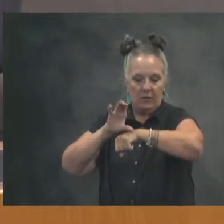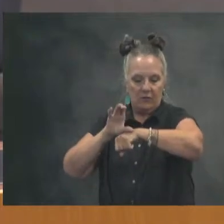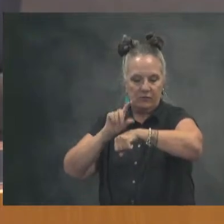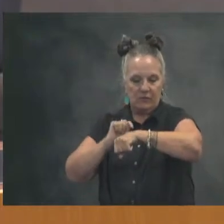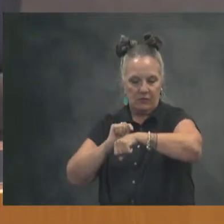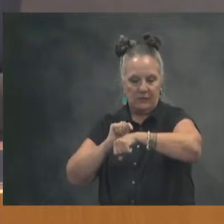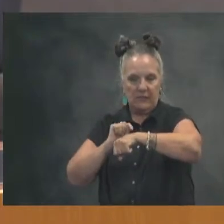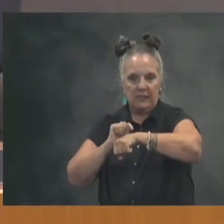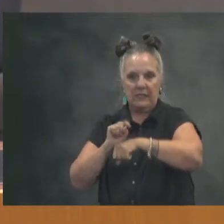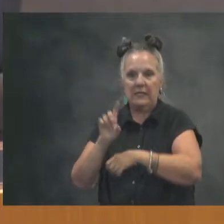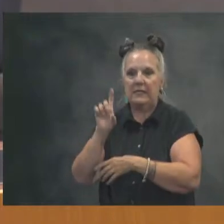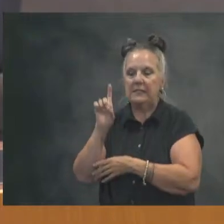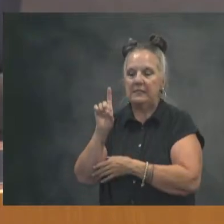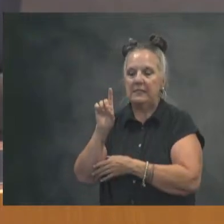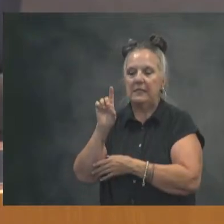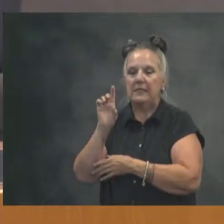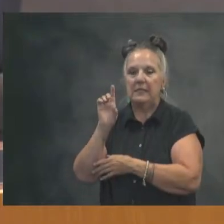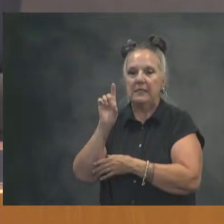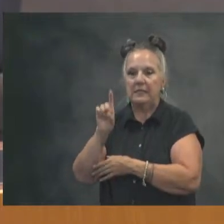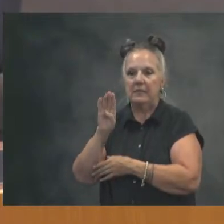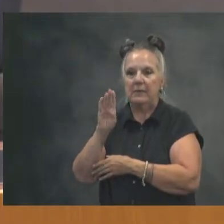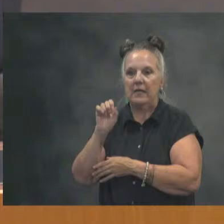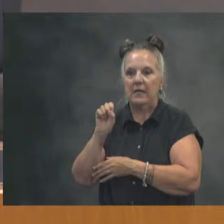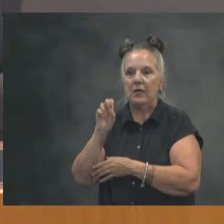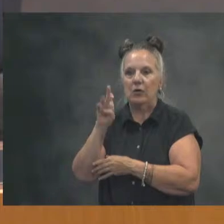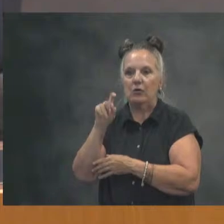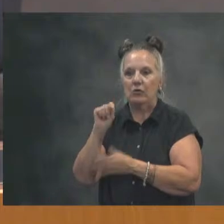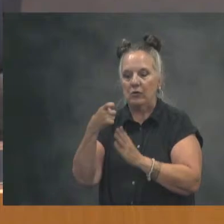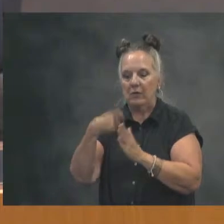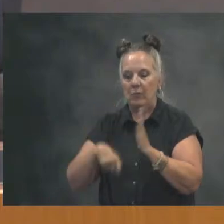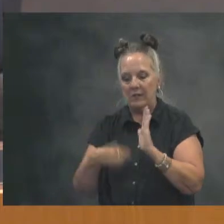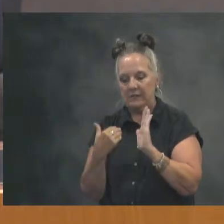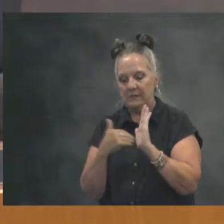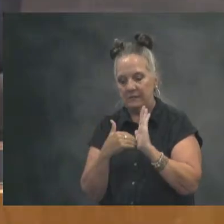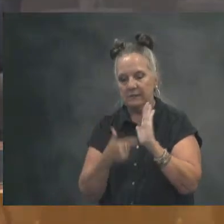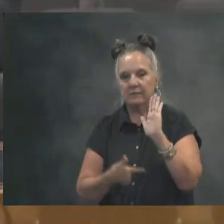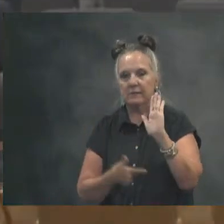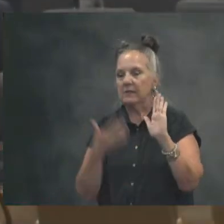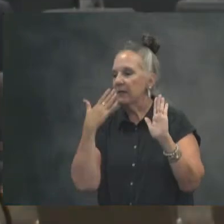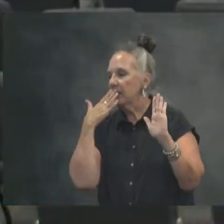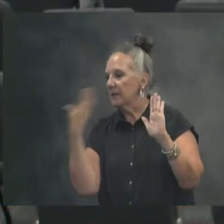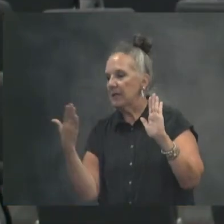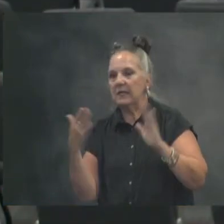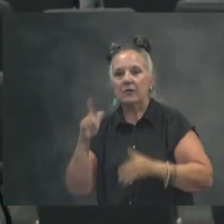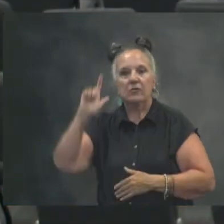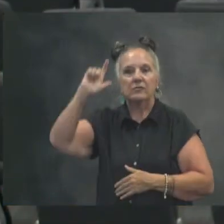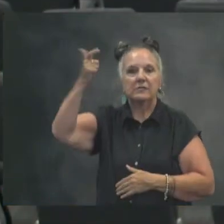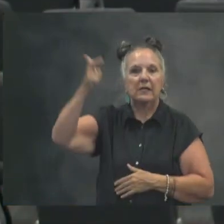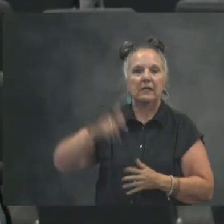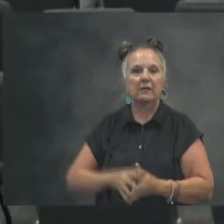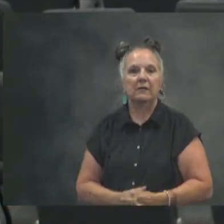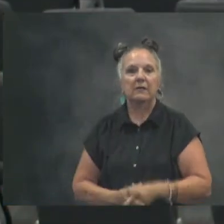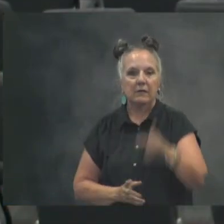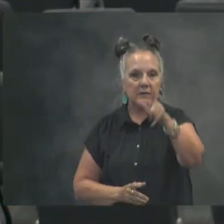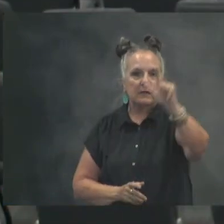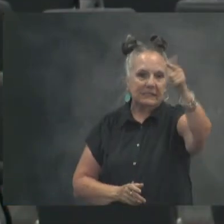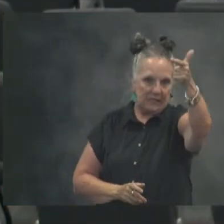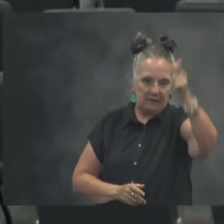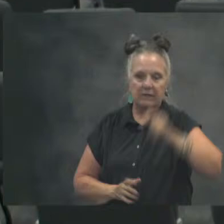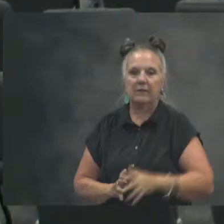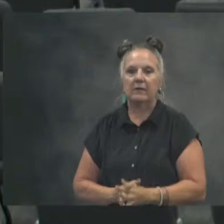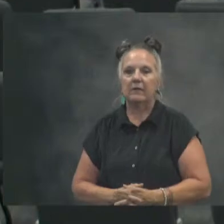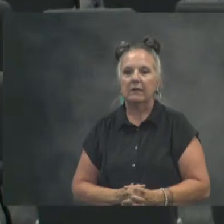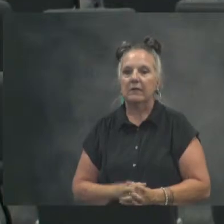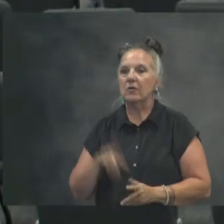DBA Applied ABC at the unit price listed. Thank you, Mrs. Murray. Is there a second? Second. Thank you, Mr. Stauffer.